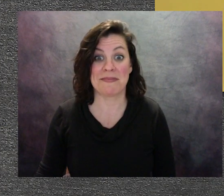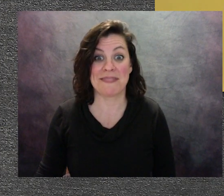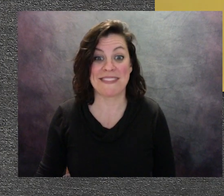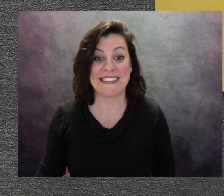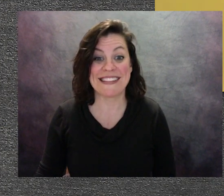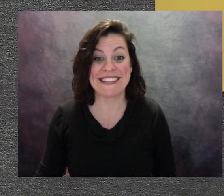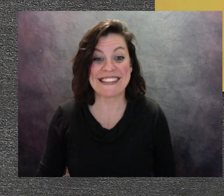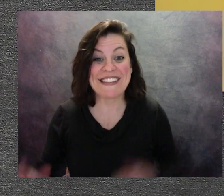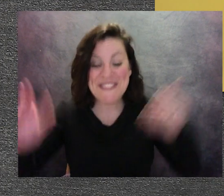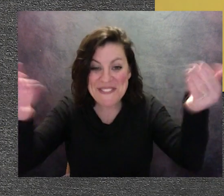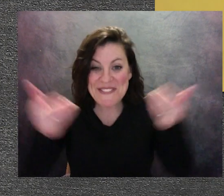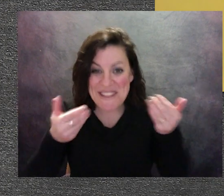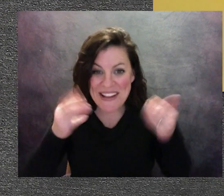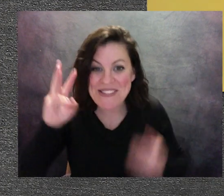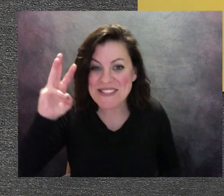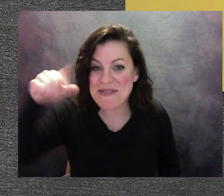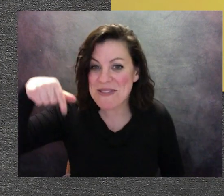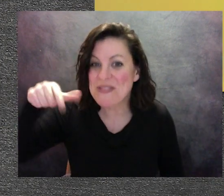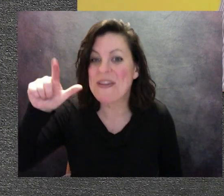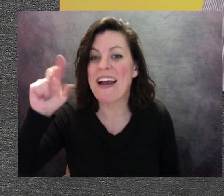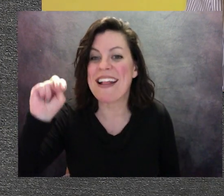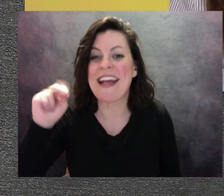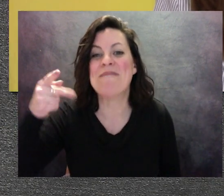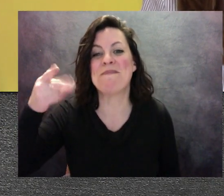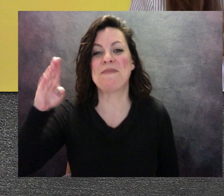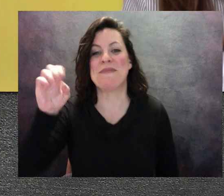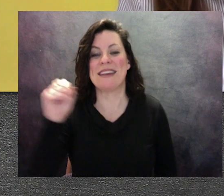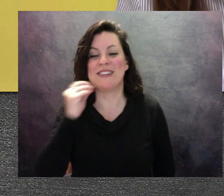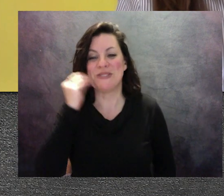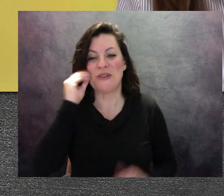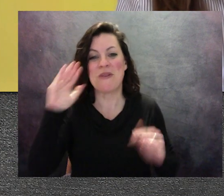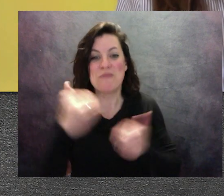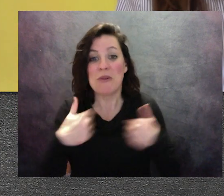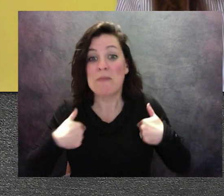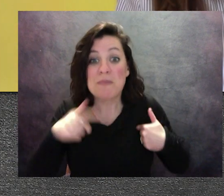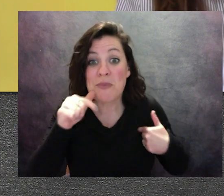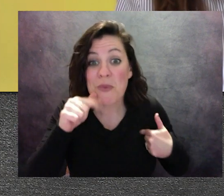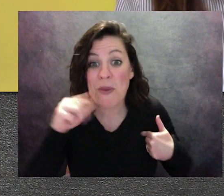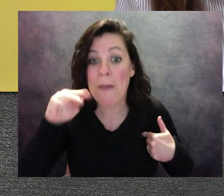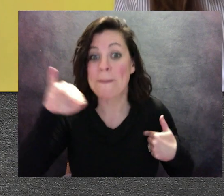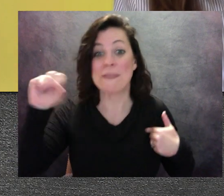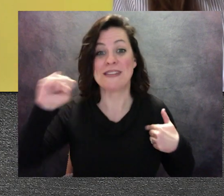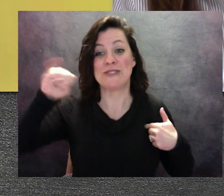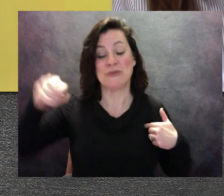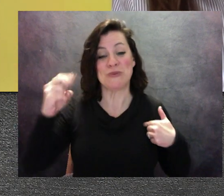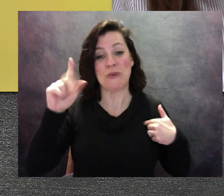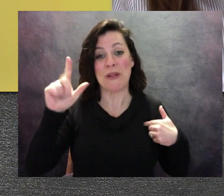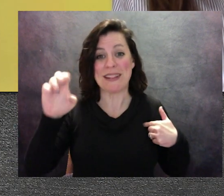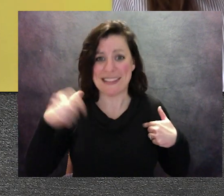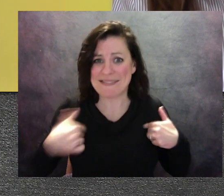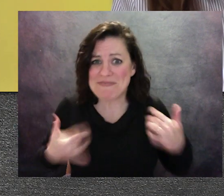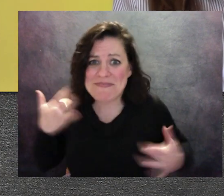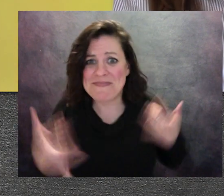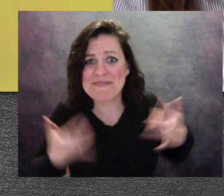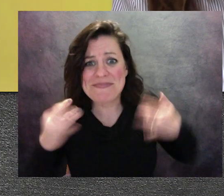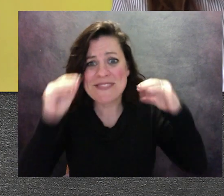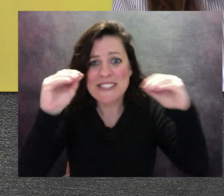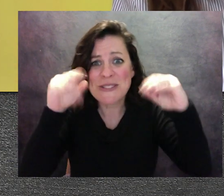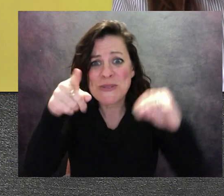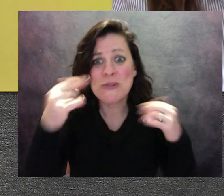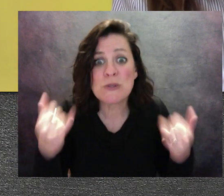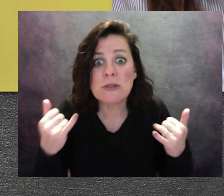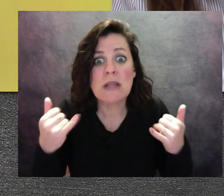Welcome to WQLN Homeroom. My name is Miss Julie, and I am so excited to teach you